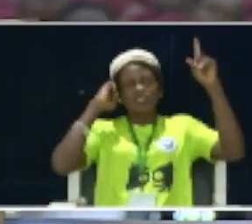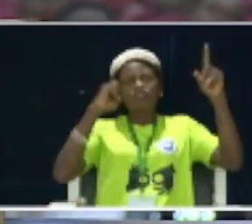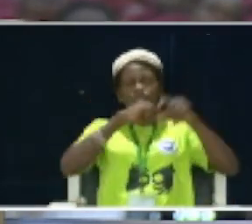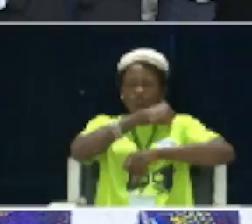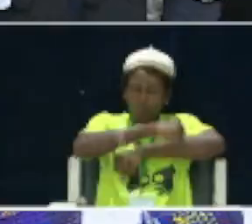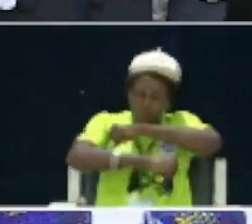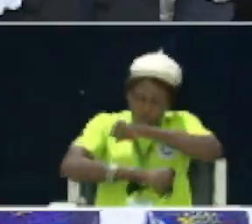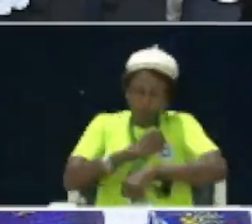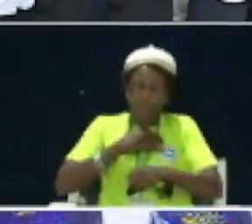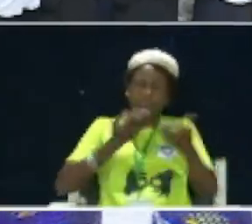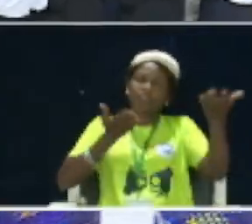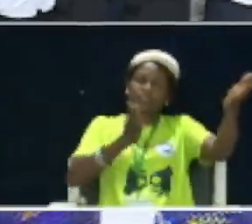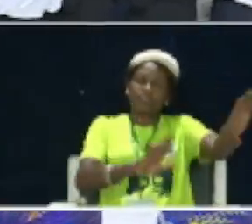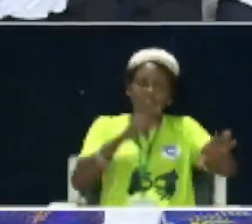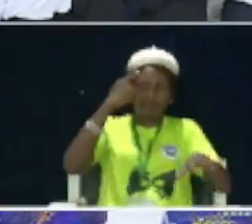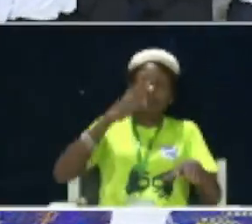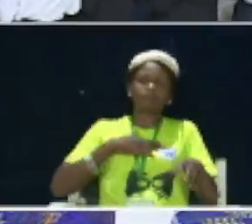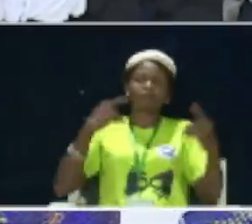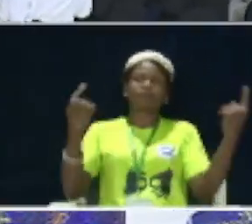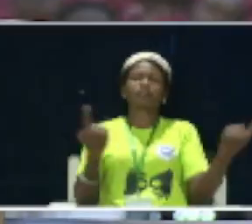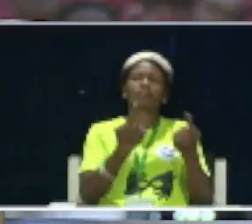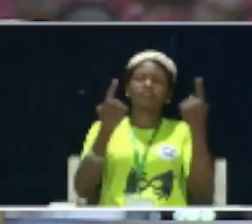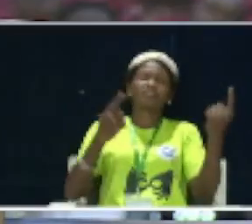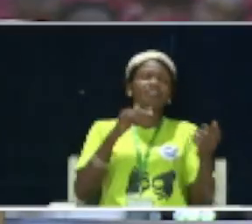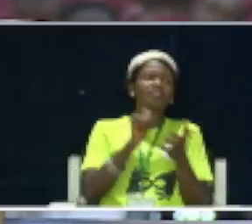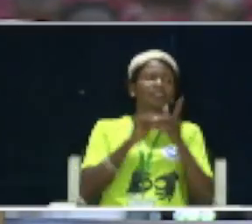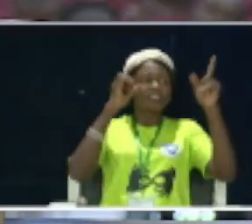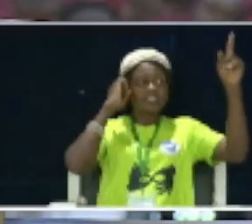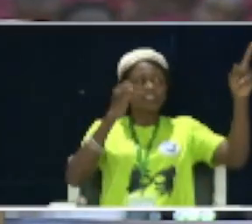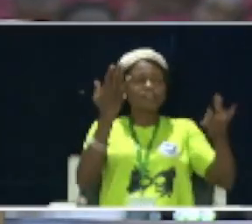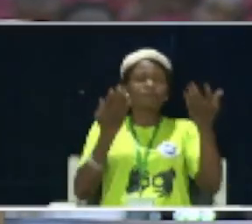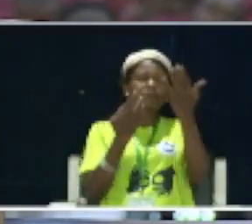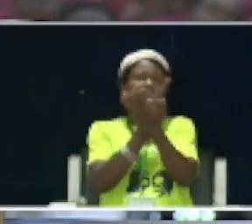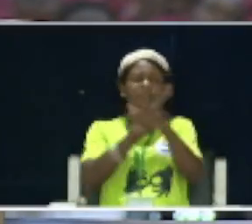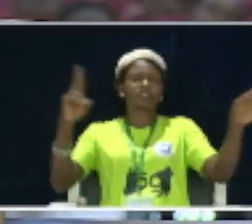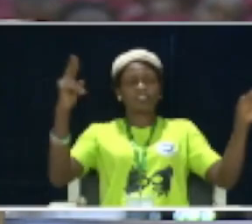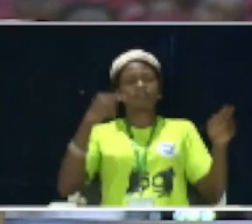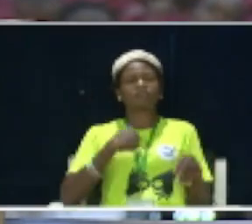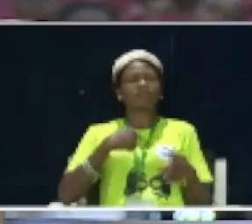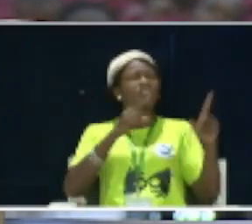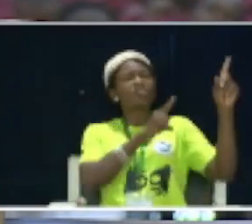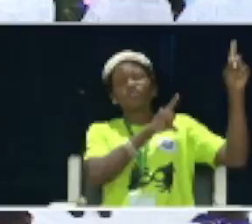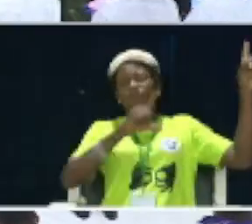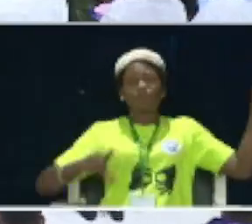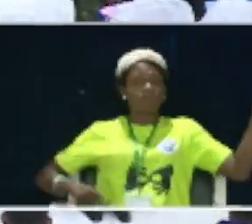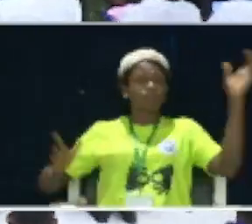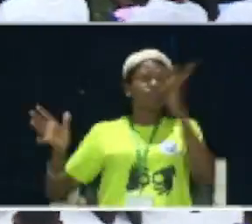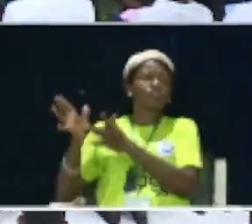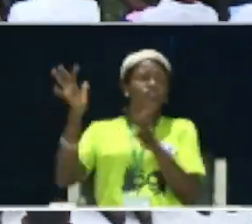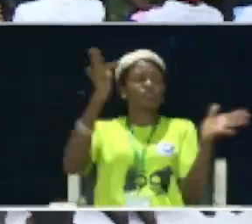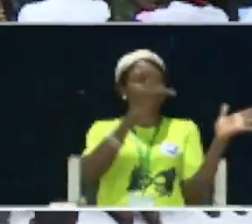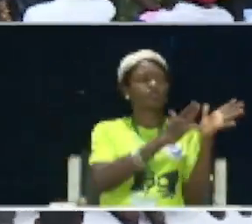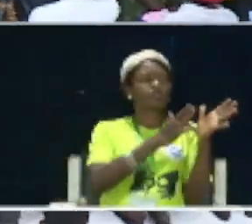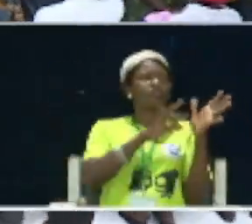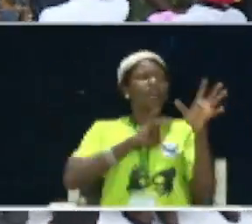for my sin, that he may redeem me. Lord Jesus,